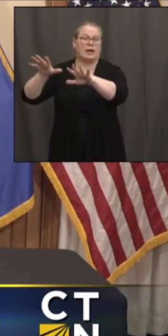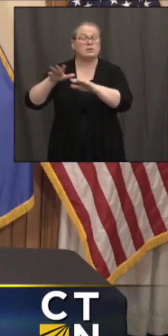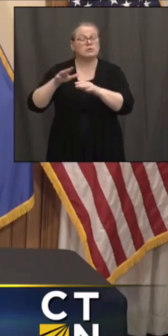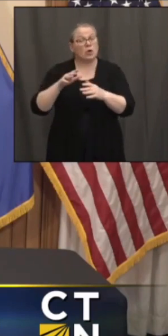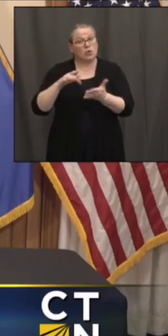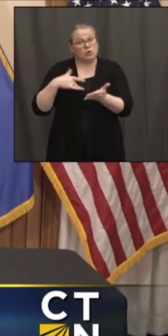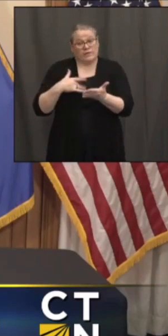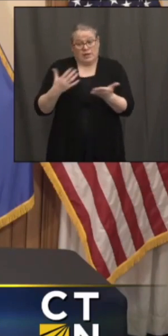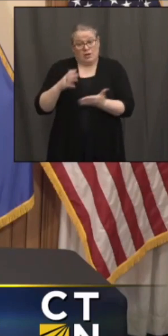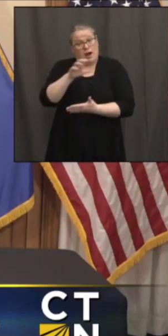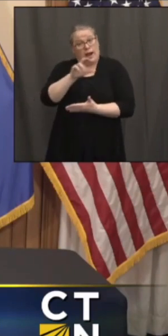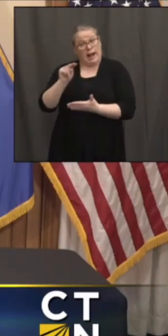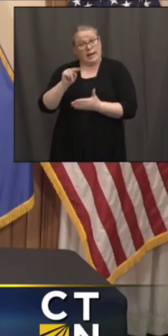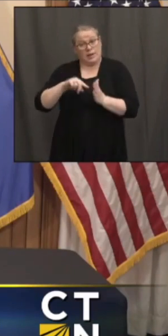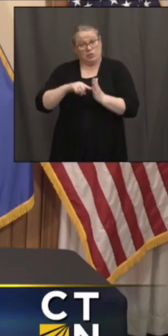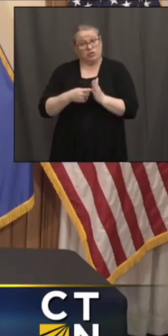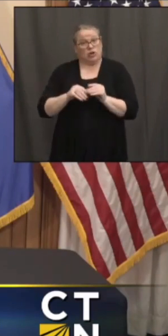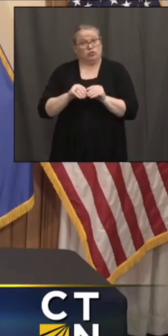in our state?